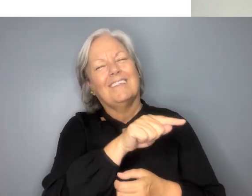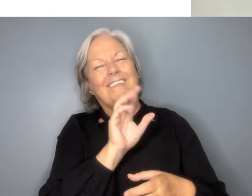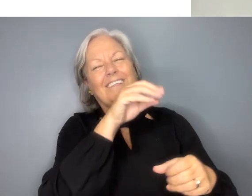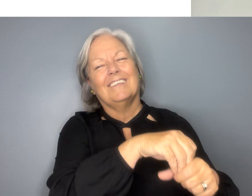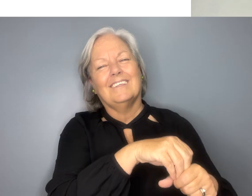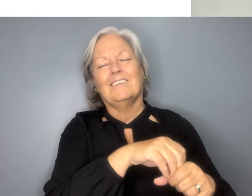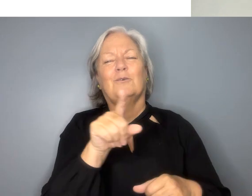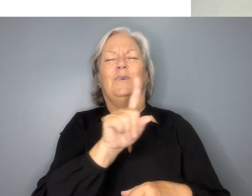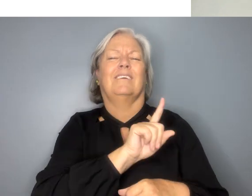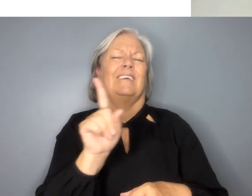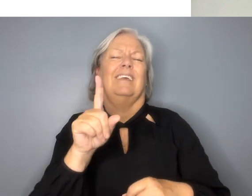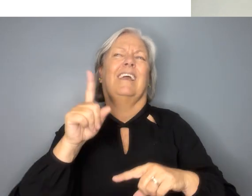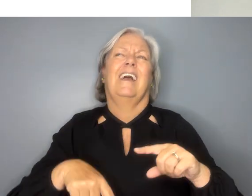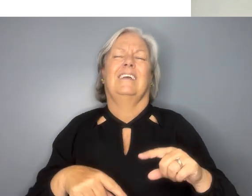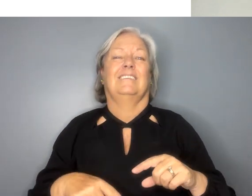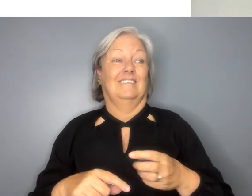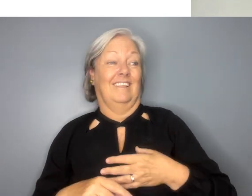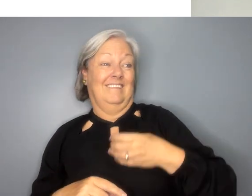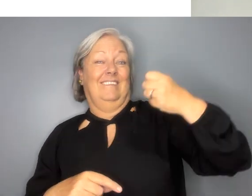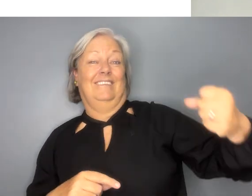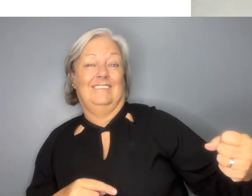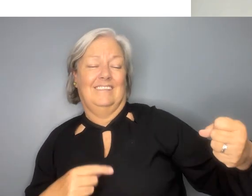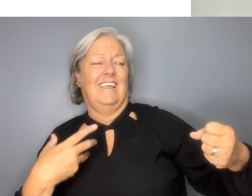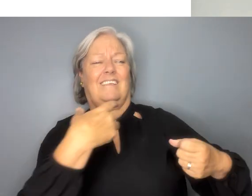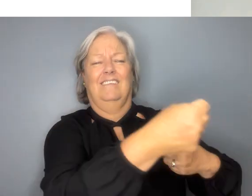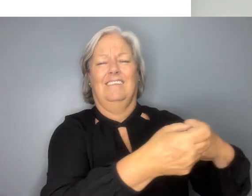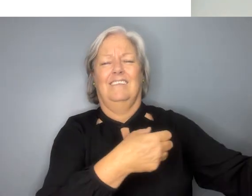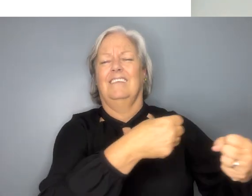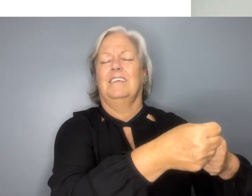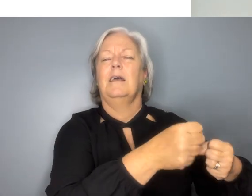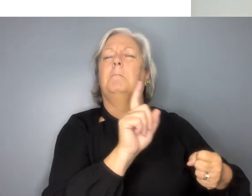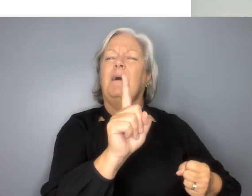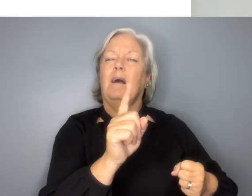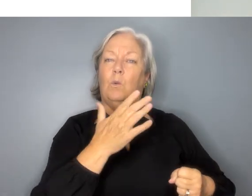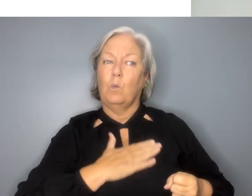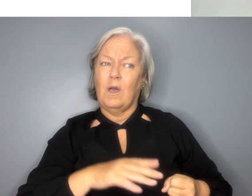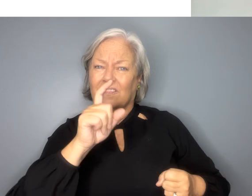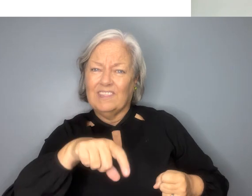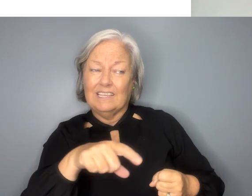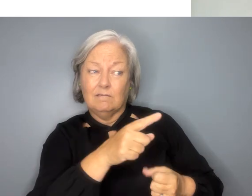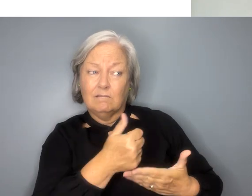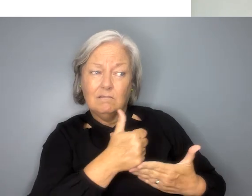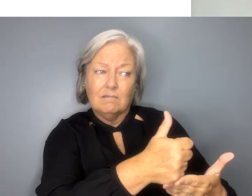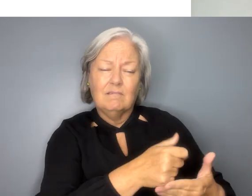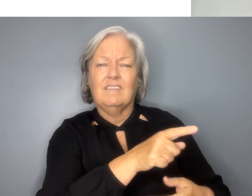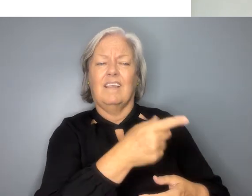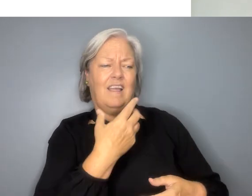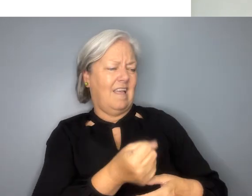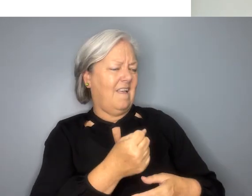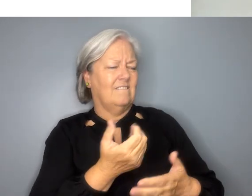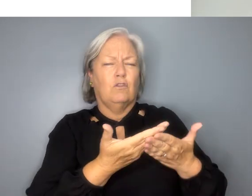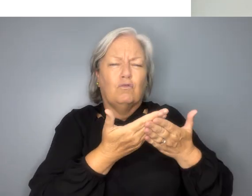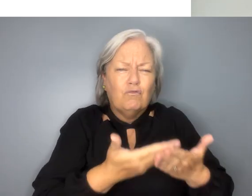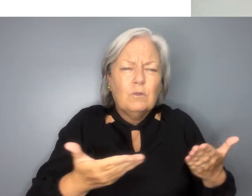them. Because it's not enough to just have people there. There is a need to ensure that they are supported and that they have